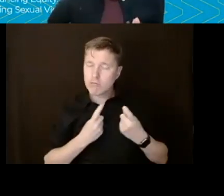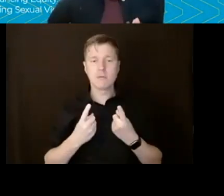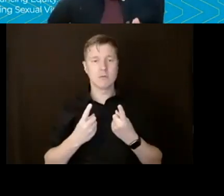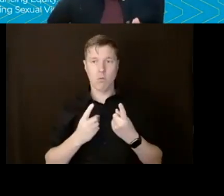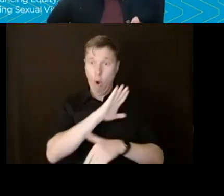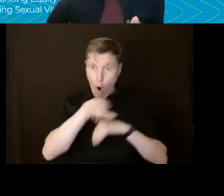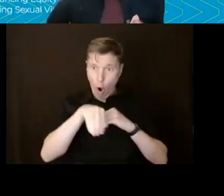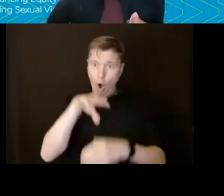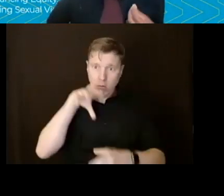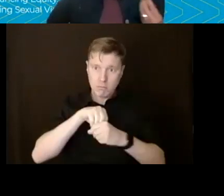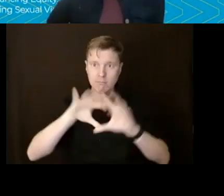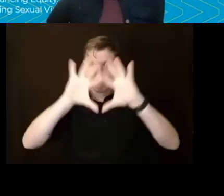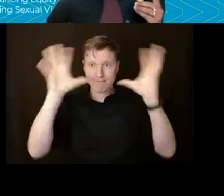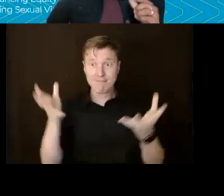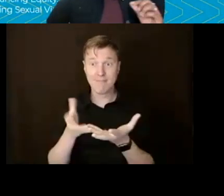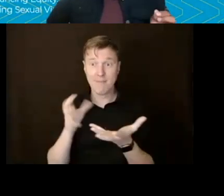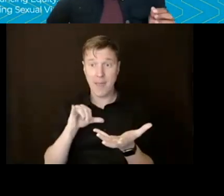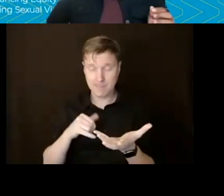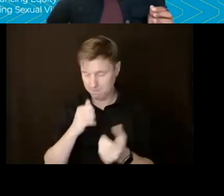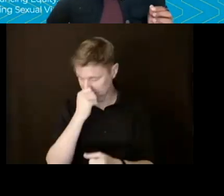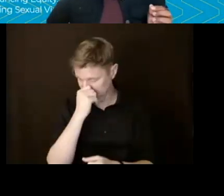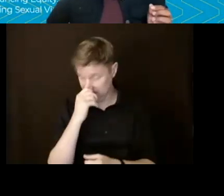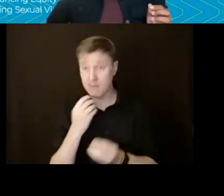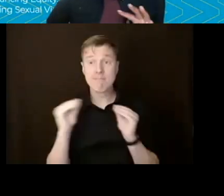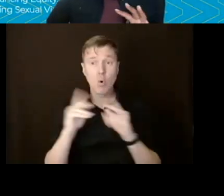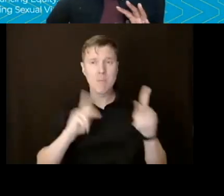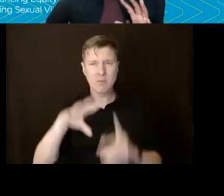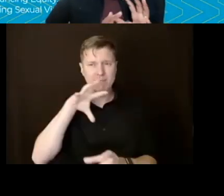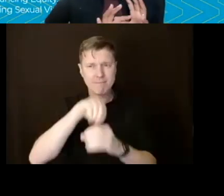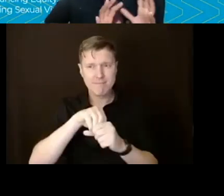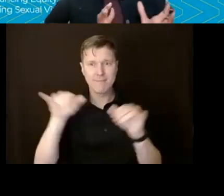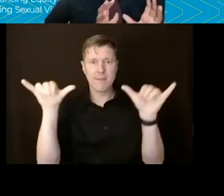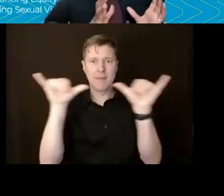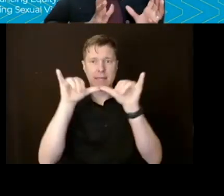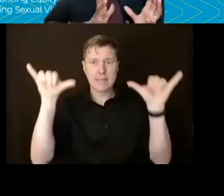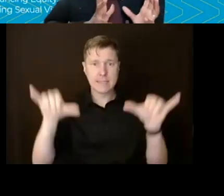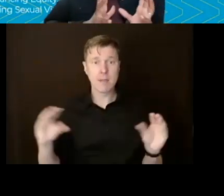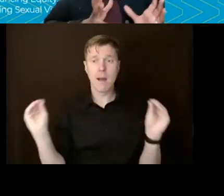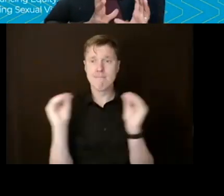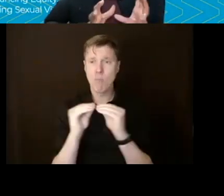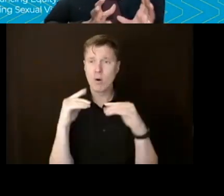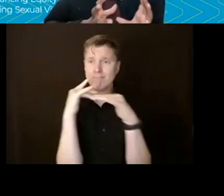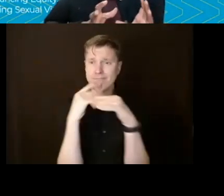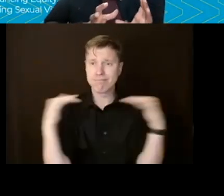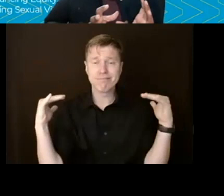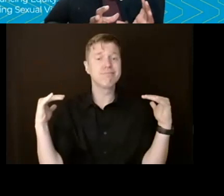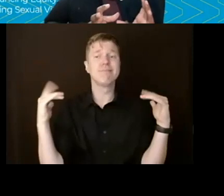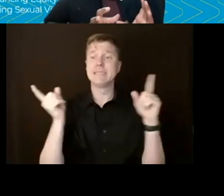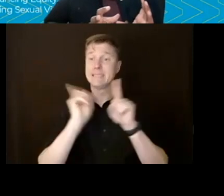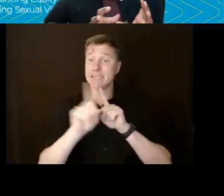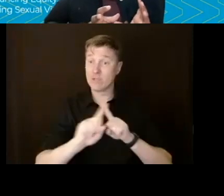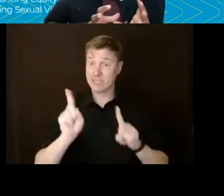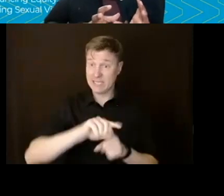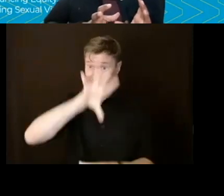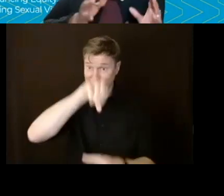in this. So, and the more people that are involved in a system, by the way, and the more diverse and the differences and exchanges are in